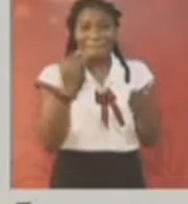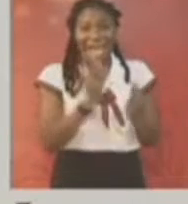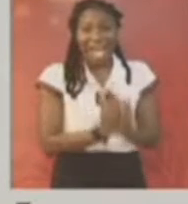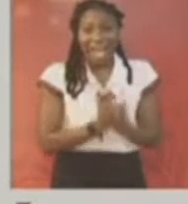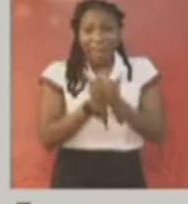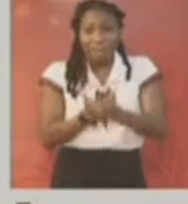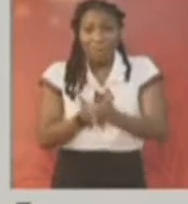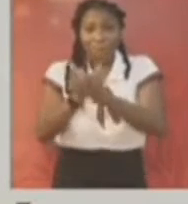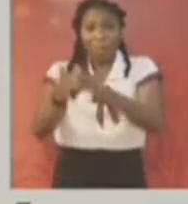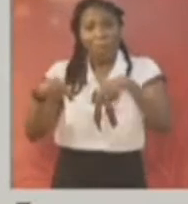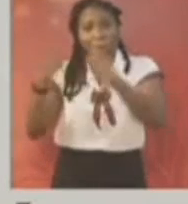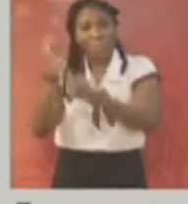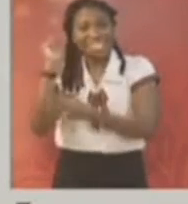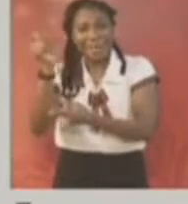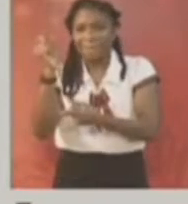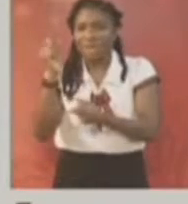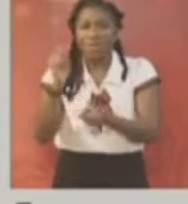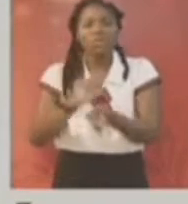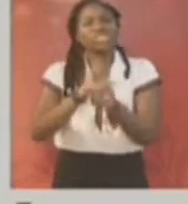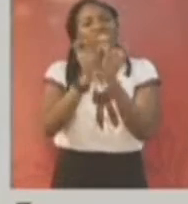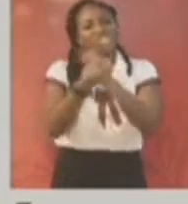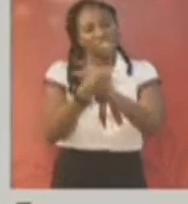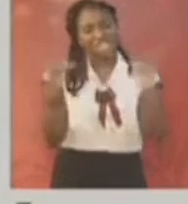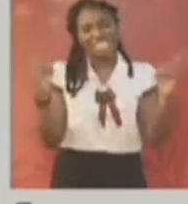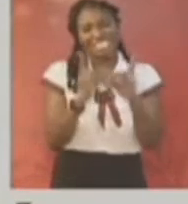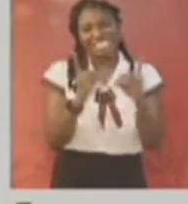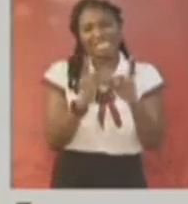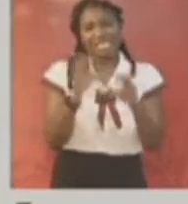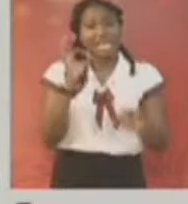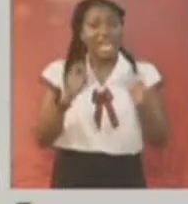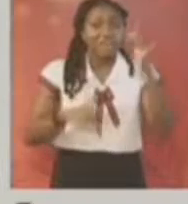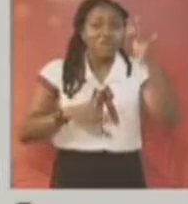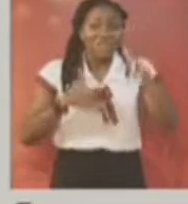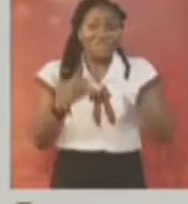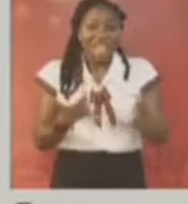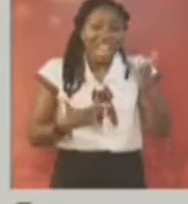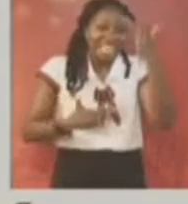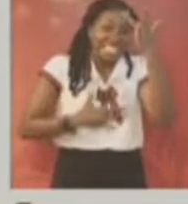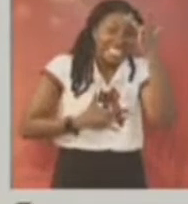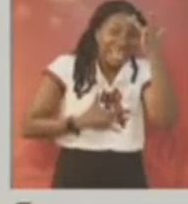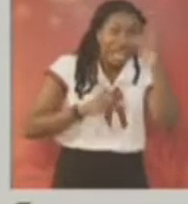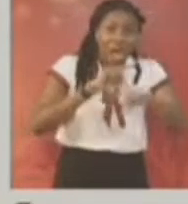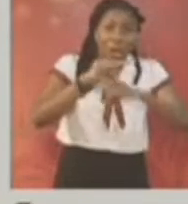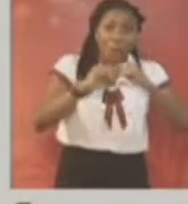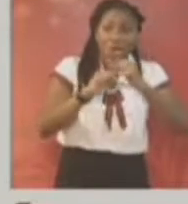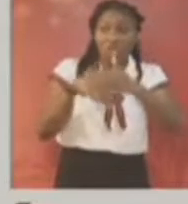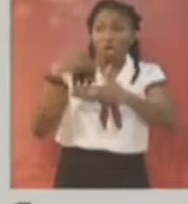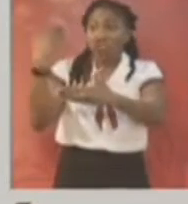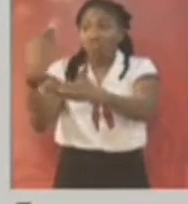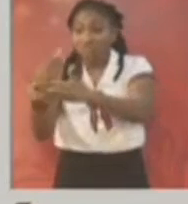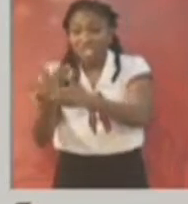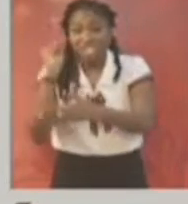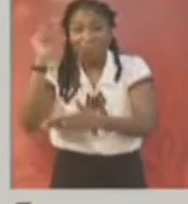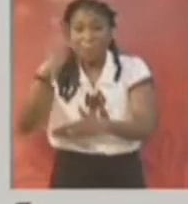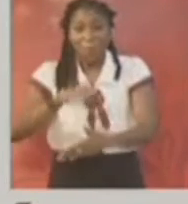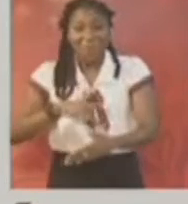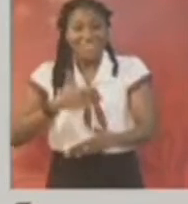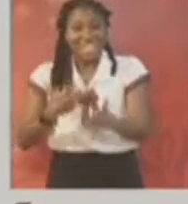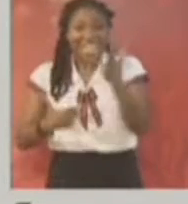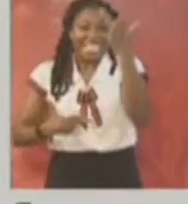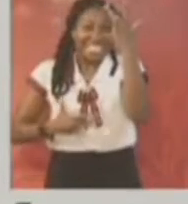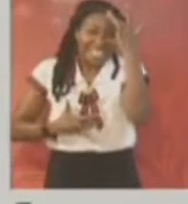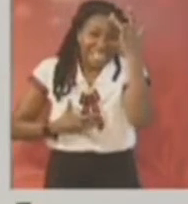to travel while you're ill. If you start to feel ill after you have traveled and you've already gotten